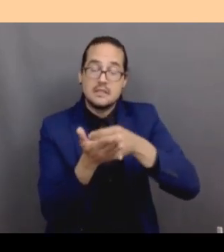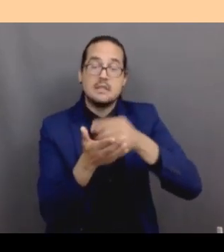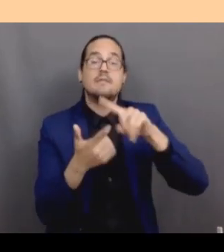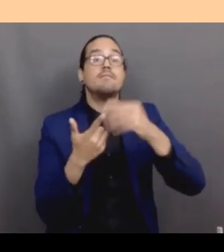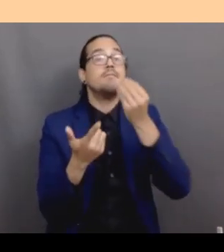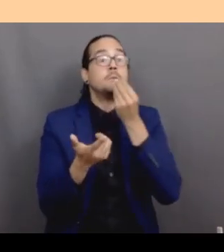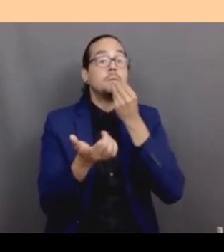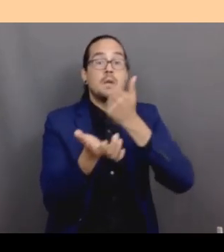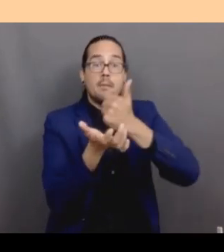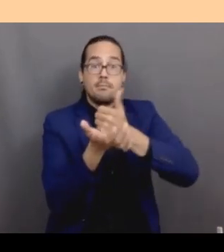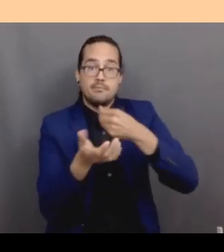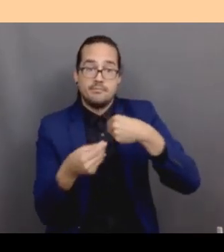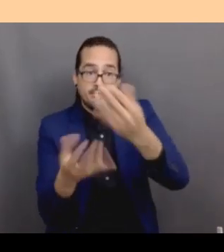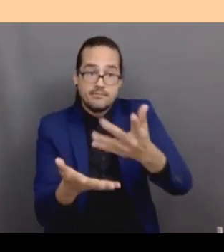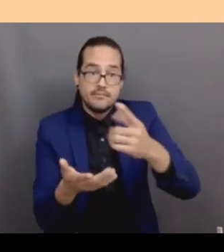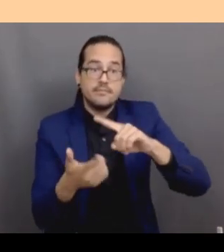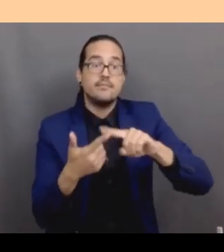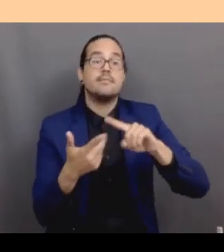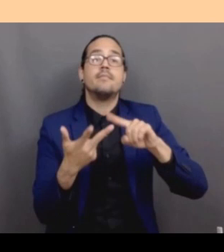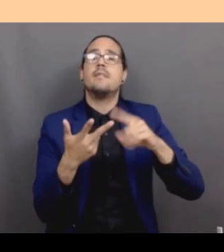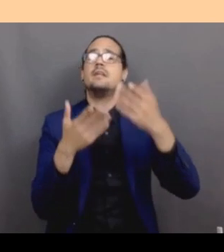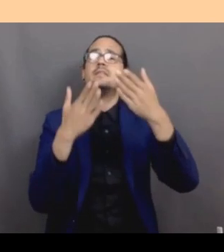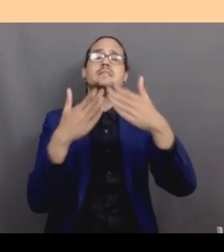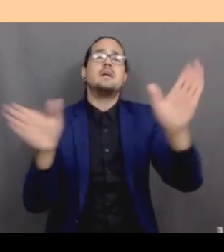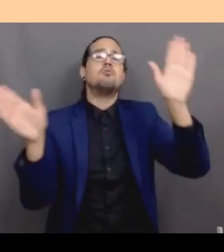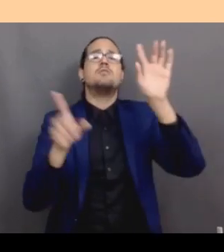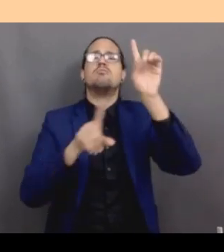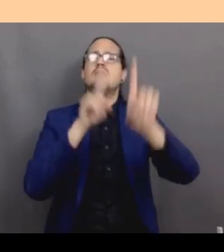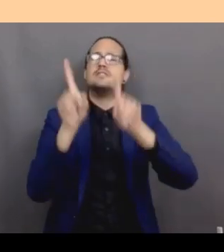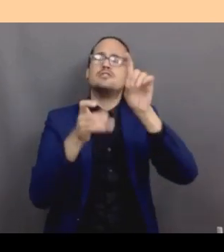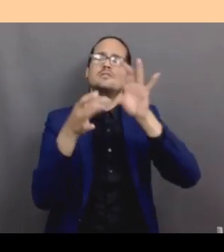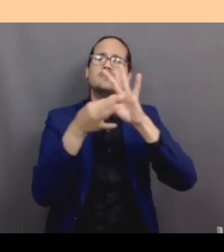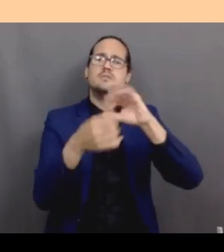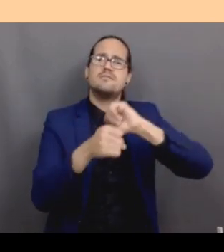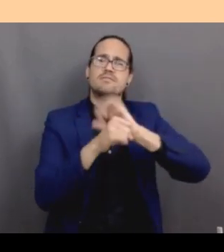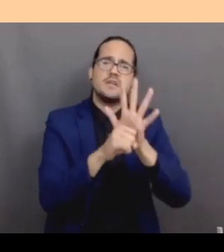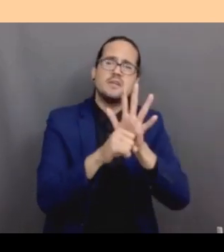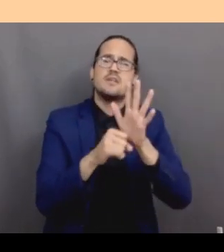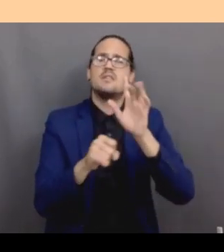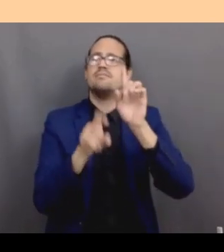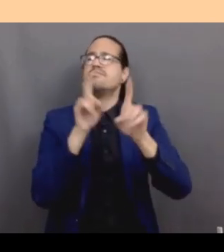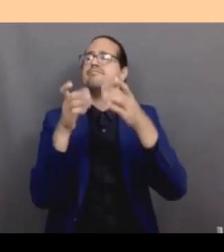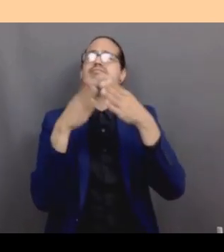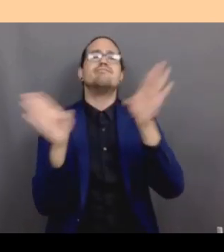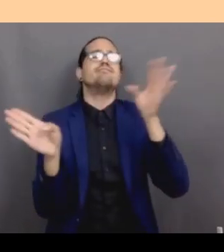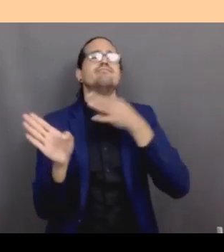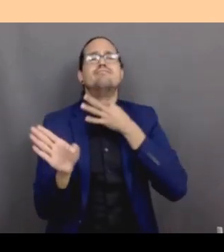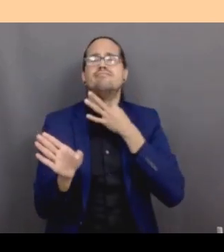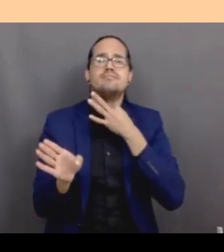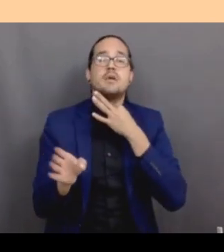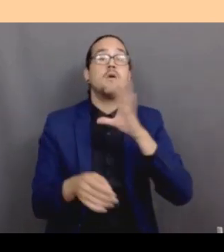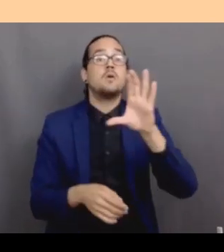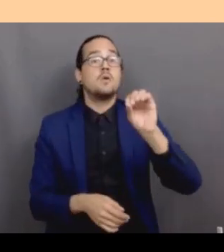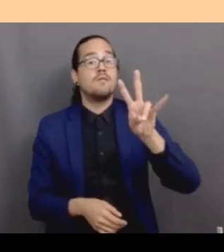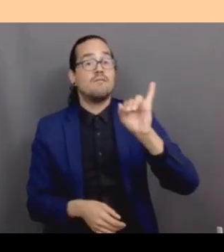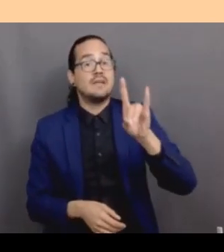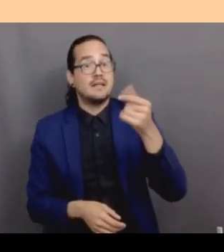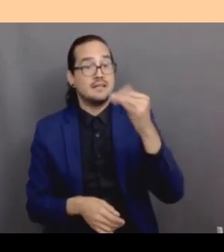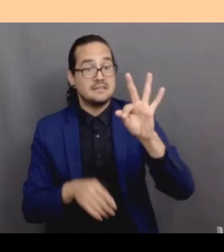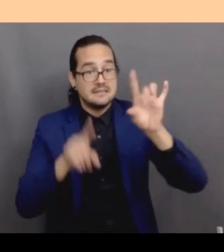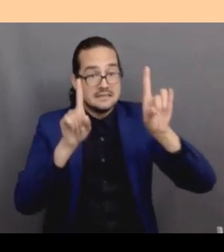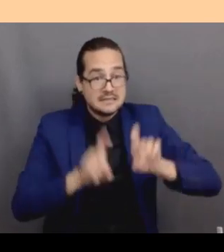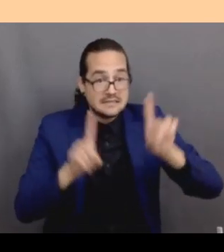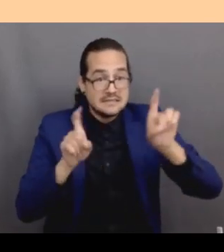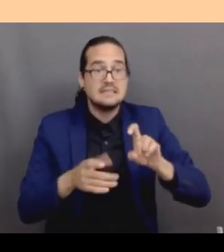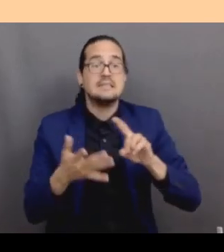questions about COVID-19 in terms of, where you can get testing. They can get you information